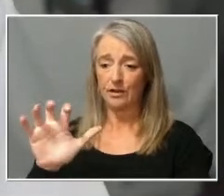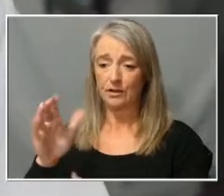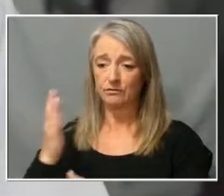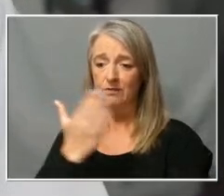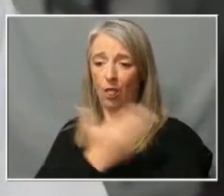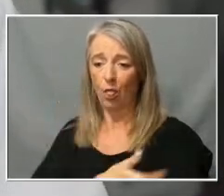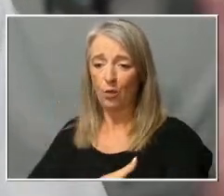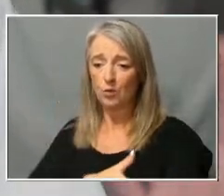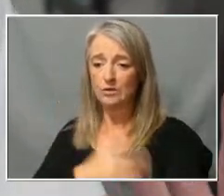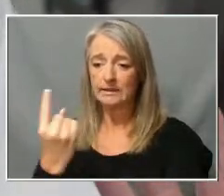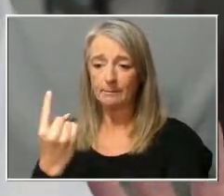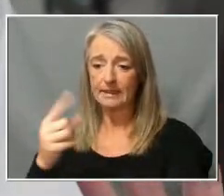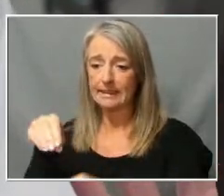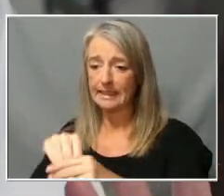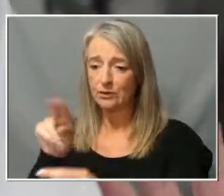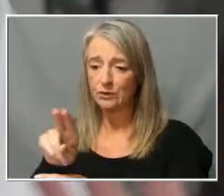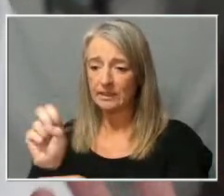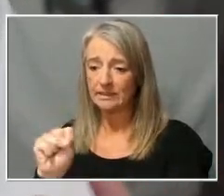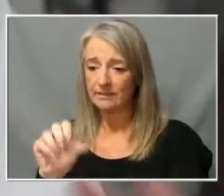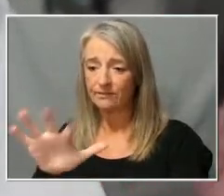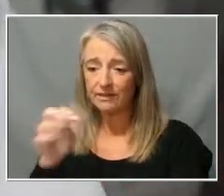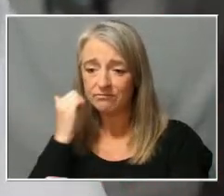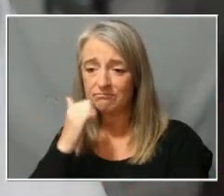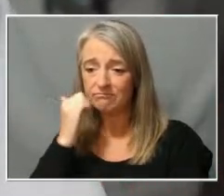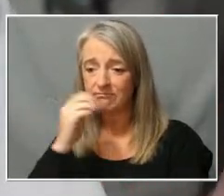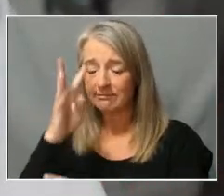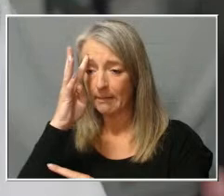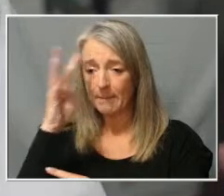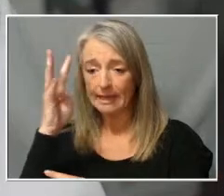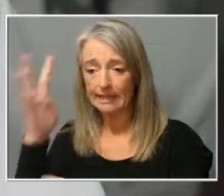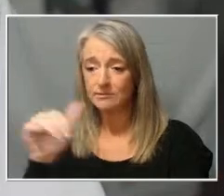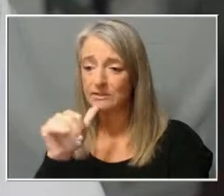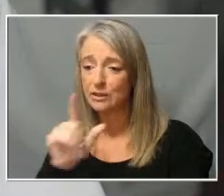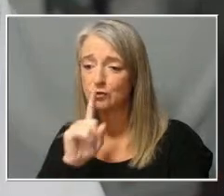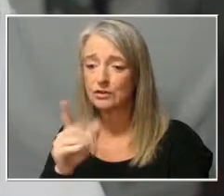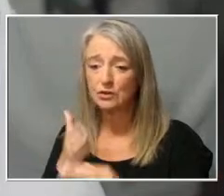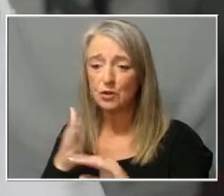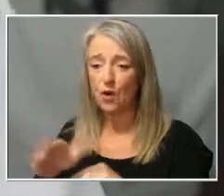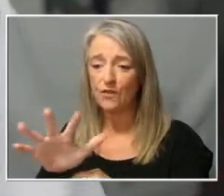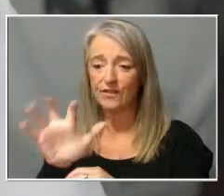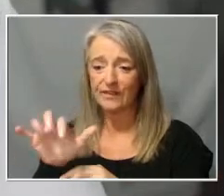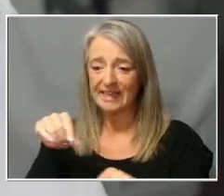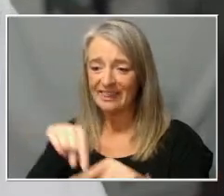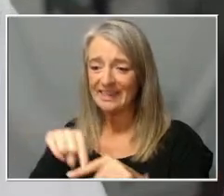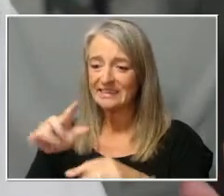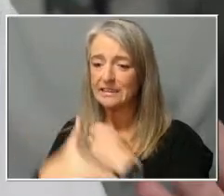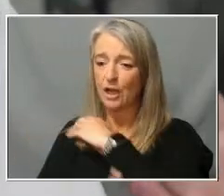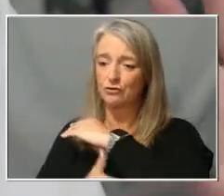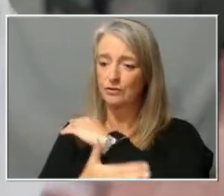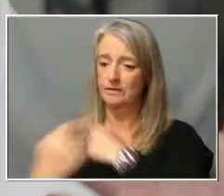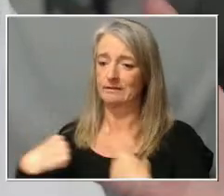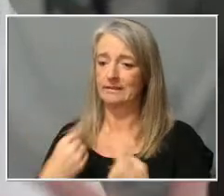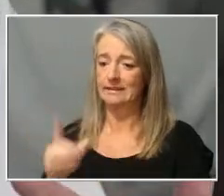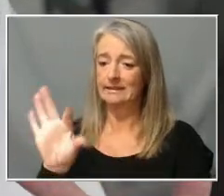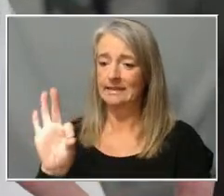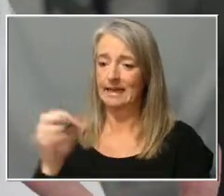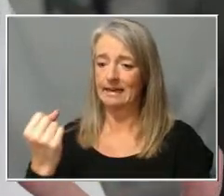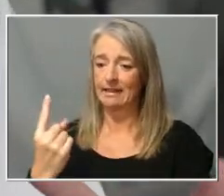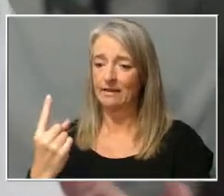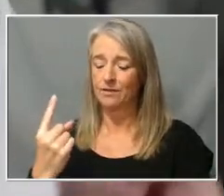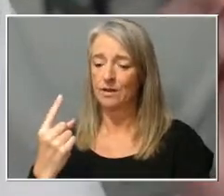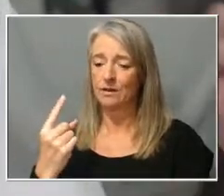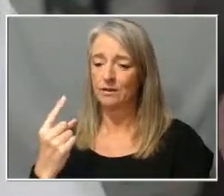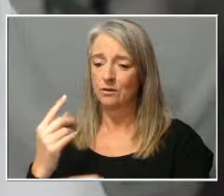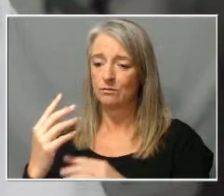United States, which seems like a thing I'm making up, but it's true. It's actually just over 500, just in this country. Since 9/11, so modern